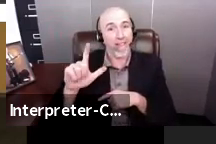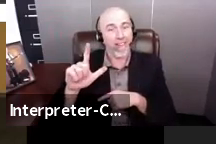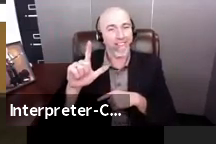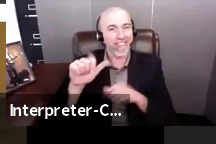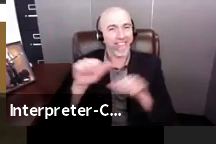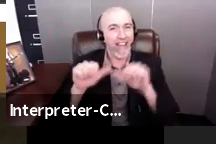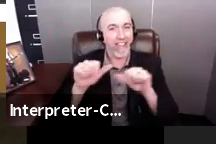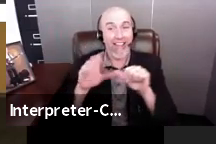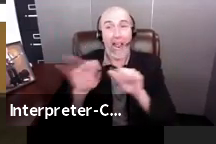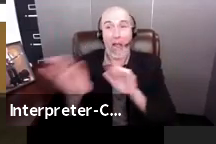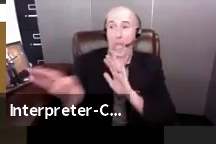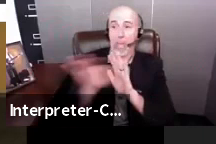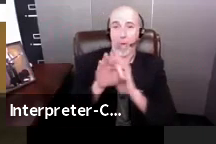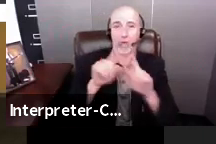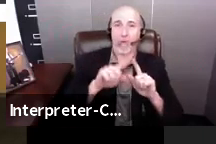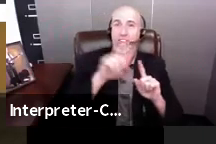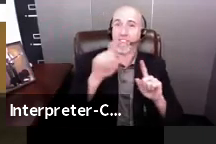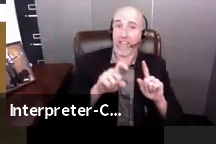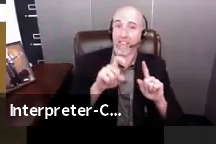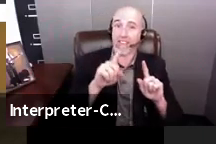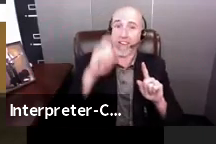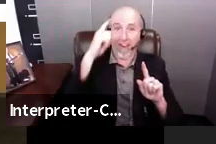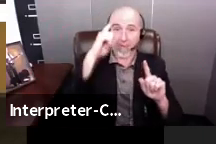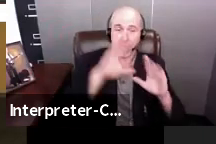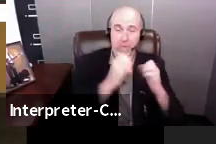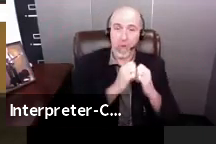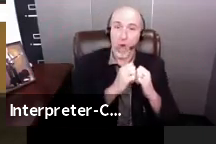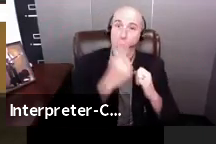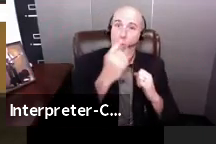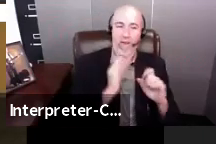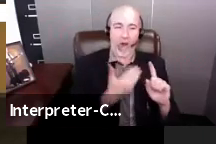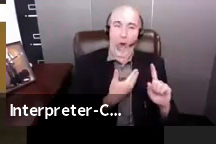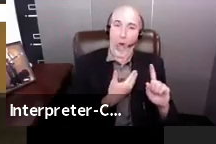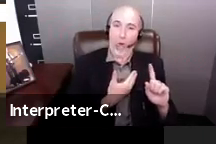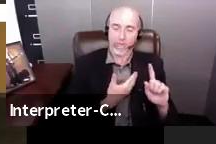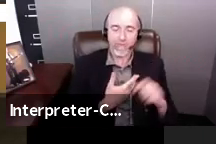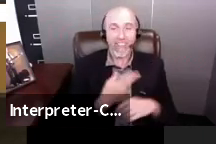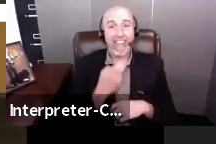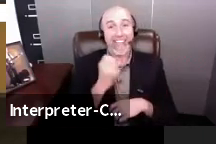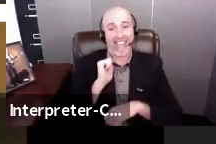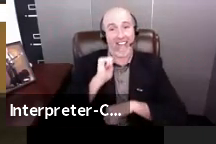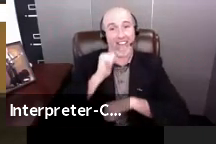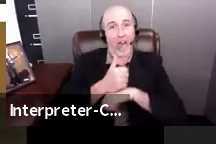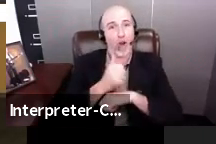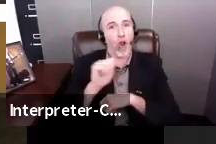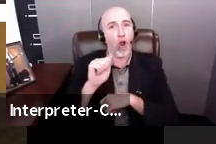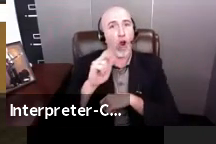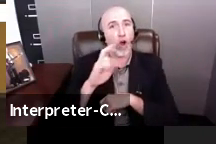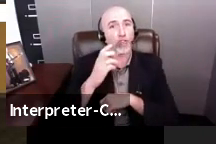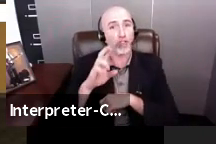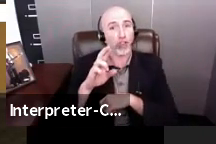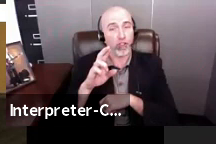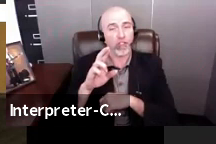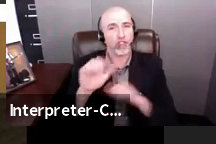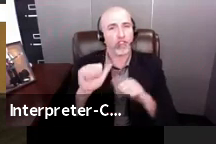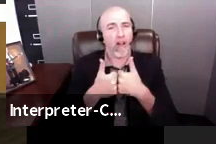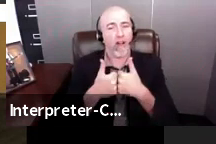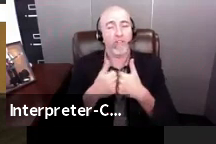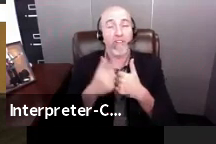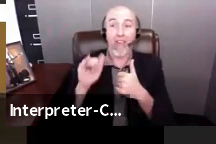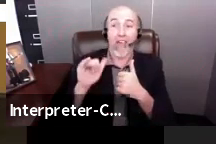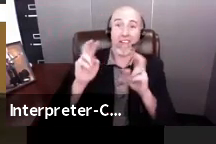the Texas Governor's Committee on People with Disabilities, one of our own. He founded Archer's Challenge, a nonprofit